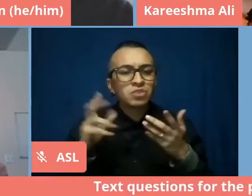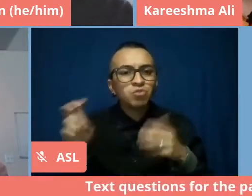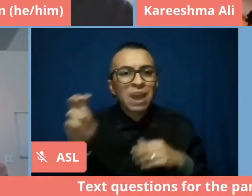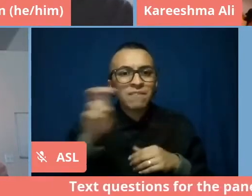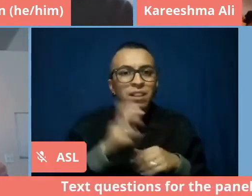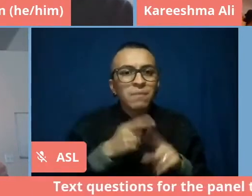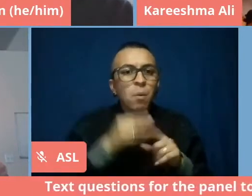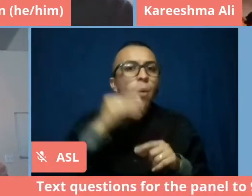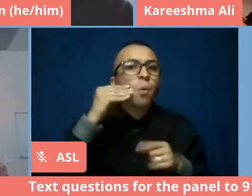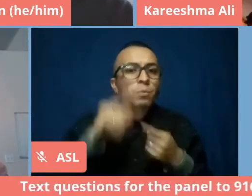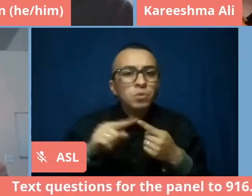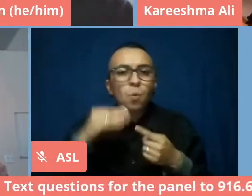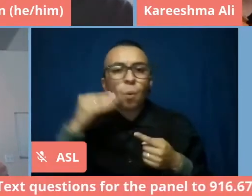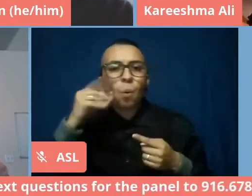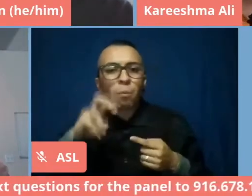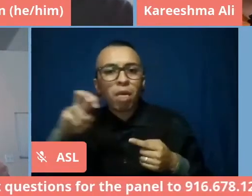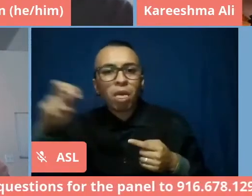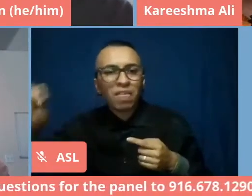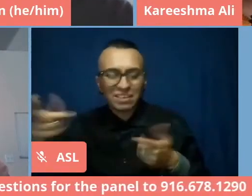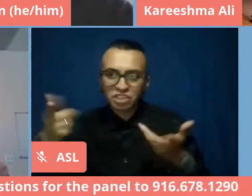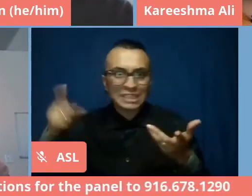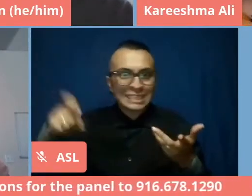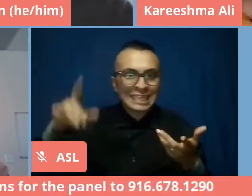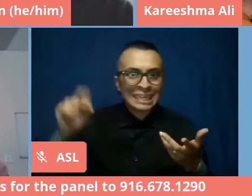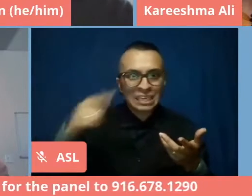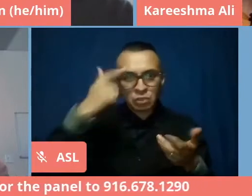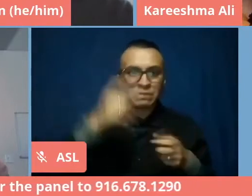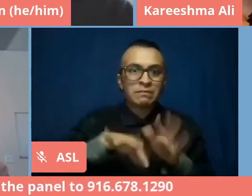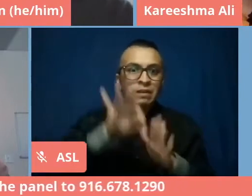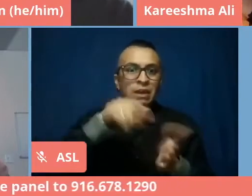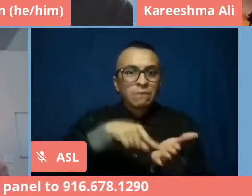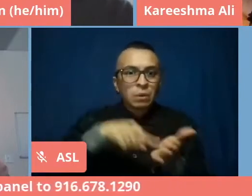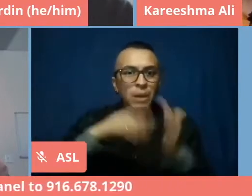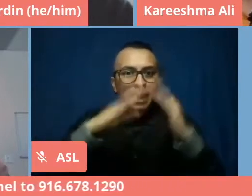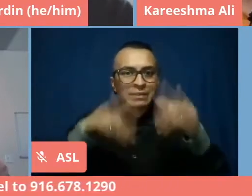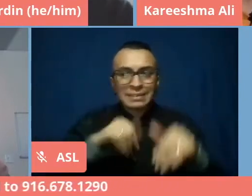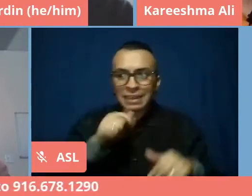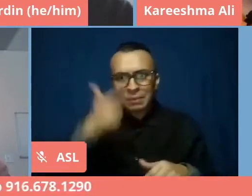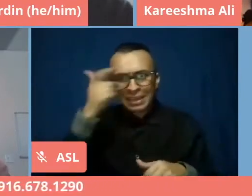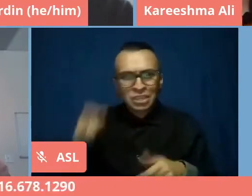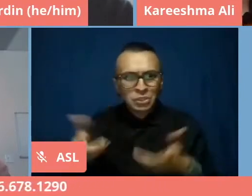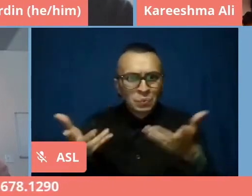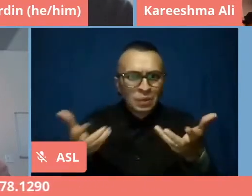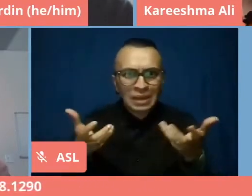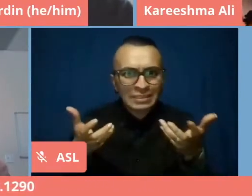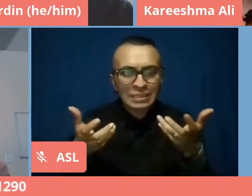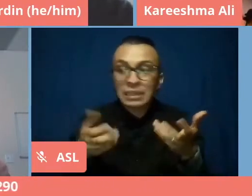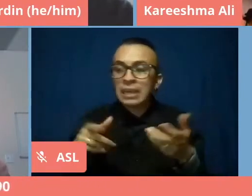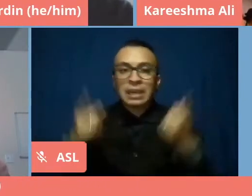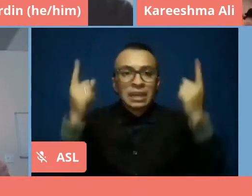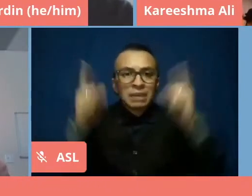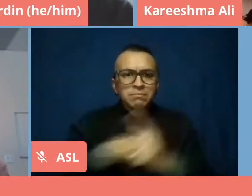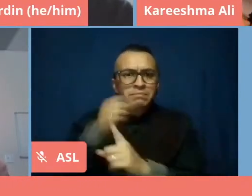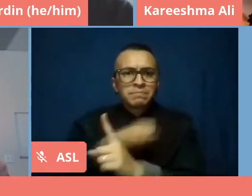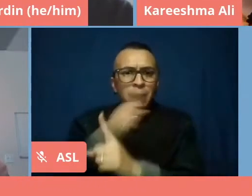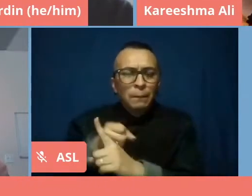desire, but because she needed to find affordable housing. And then, to lose her vision and